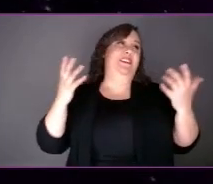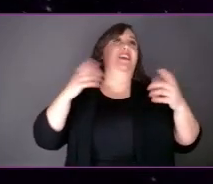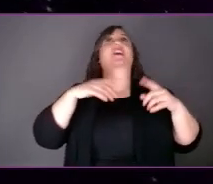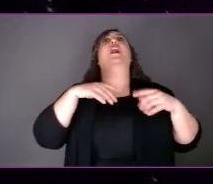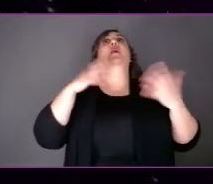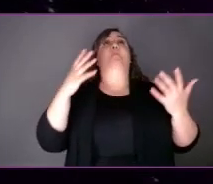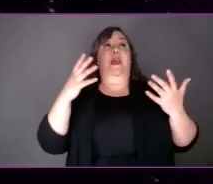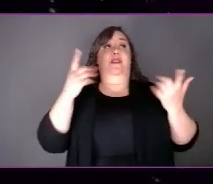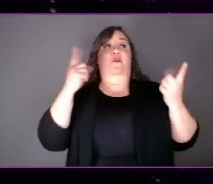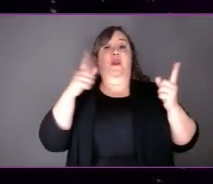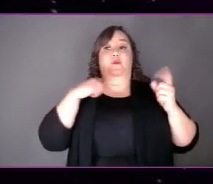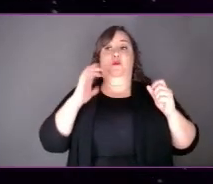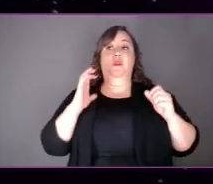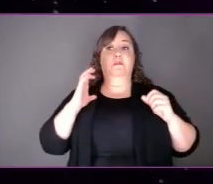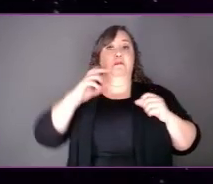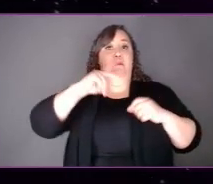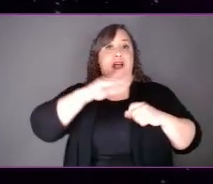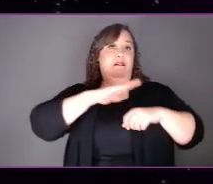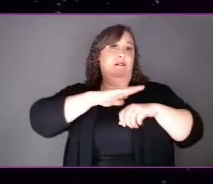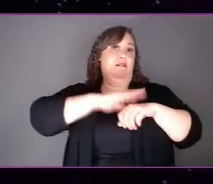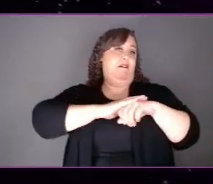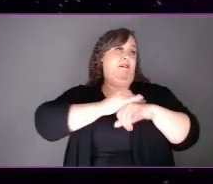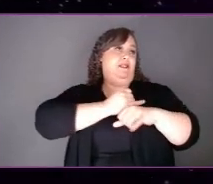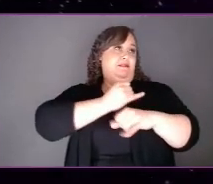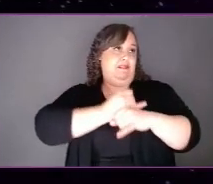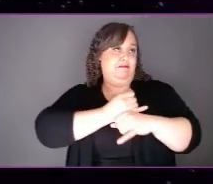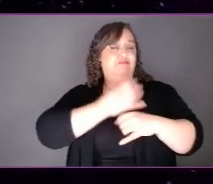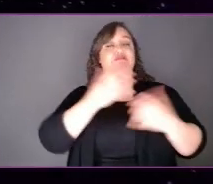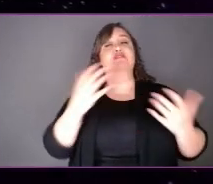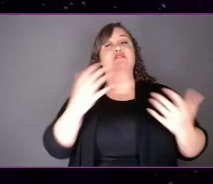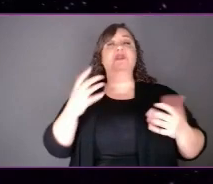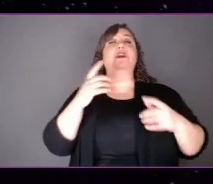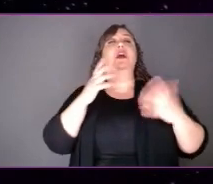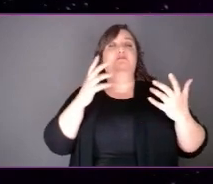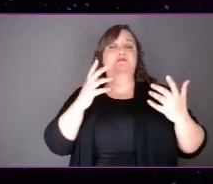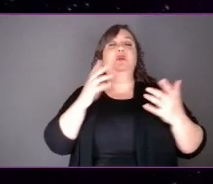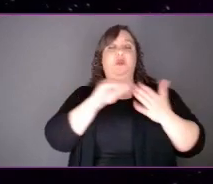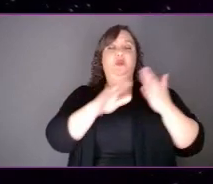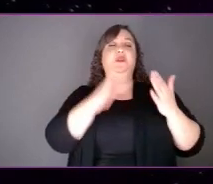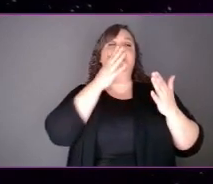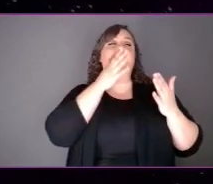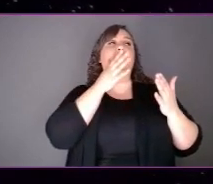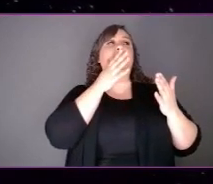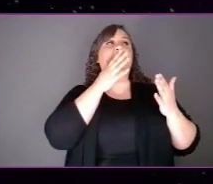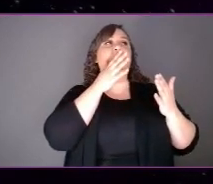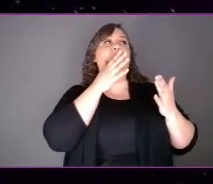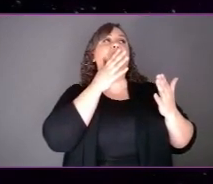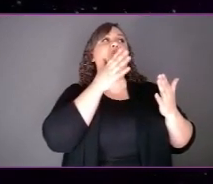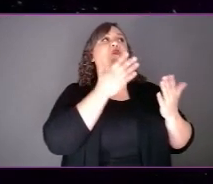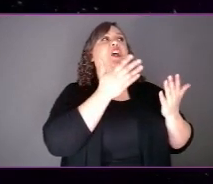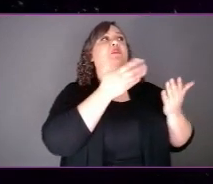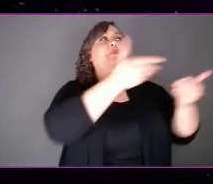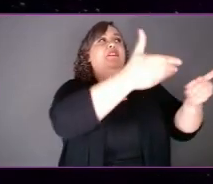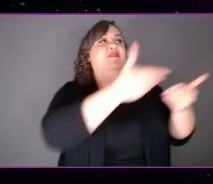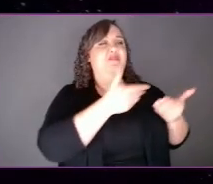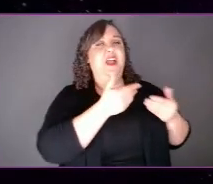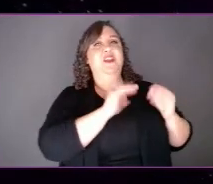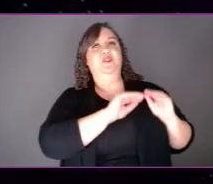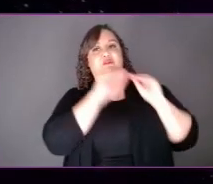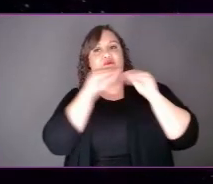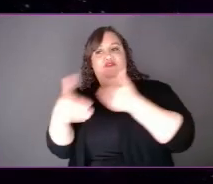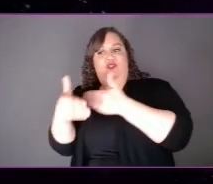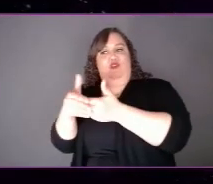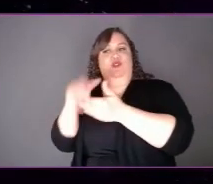center, to the different NASA centers, students will be asked to relocate closer to that area so they're able to get onto that NASA